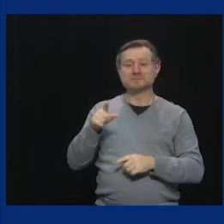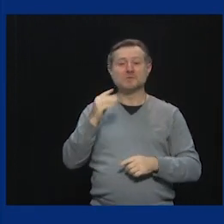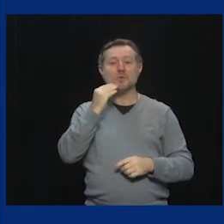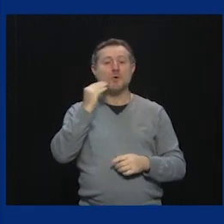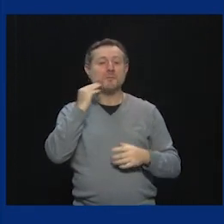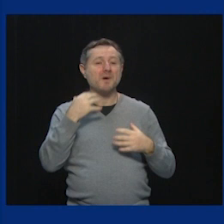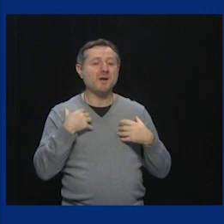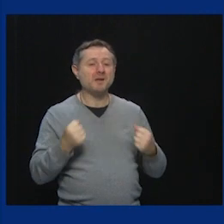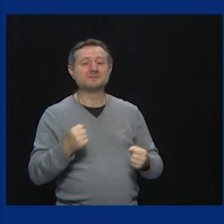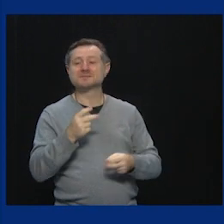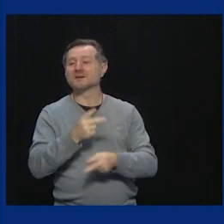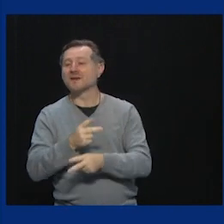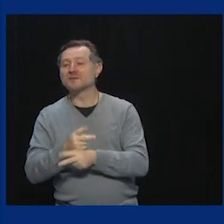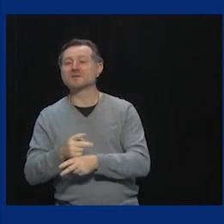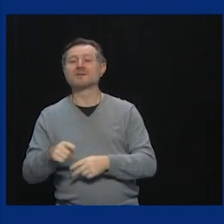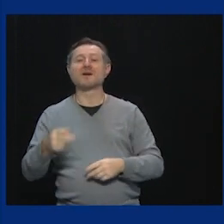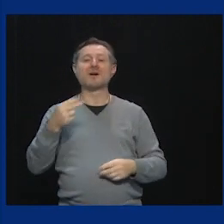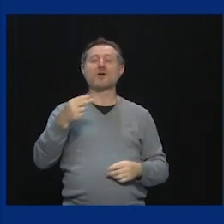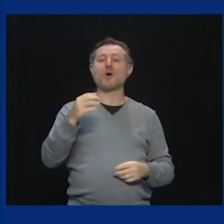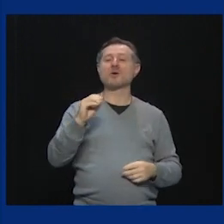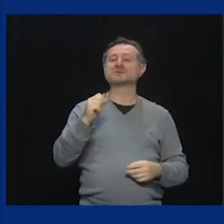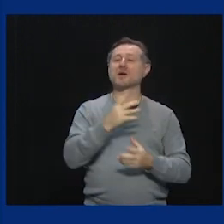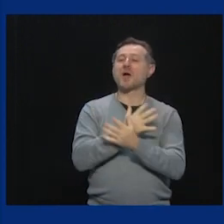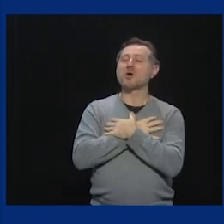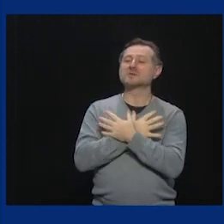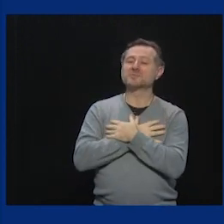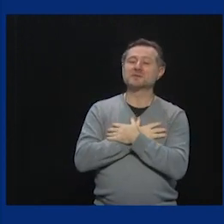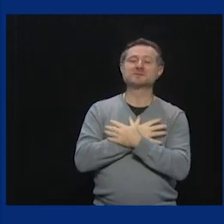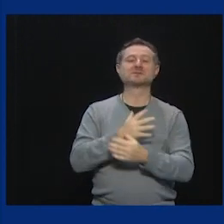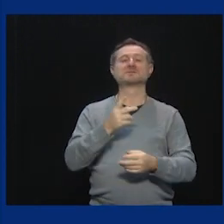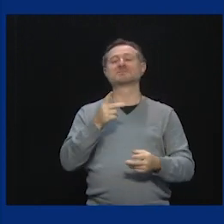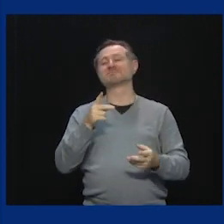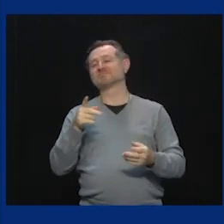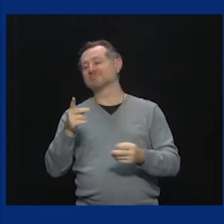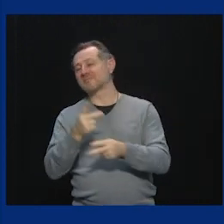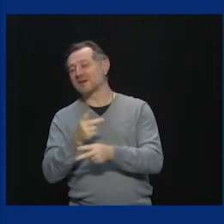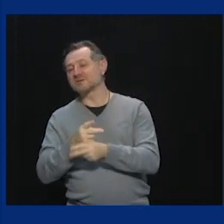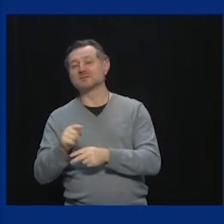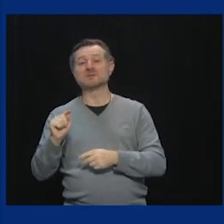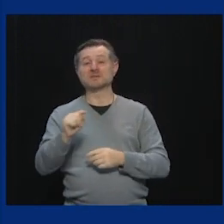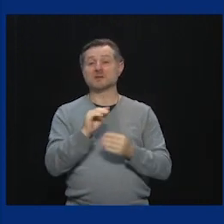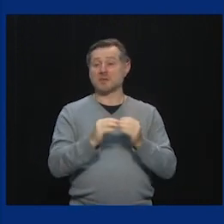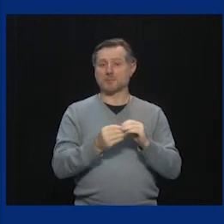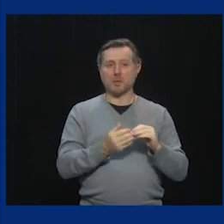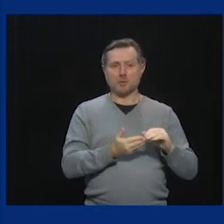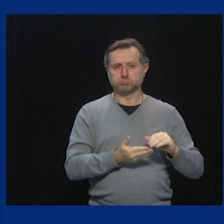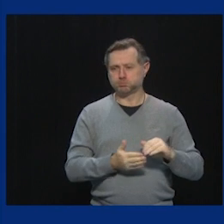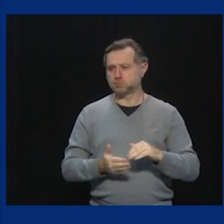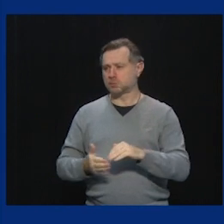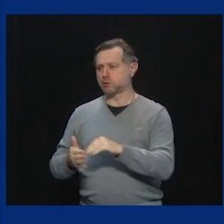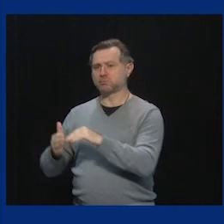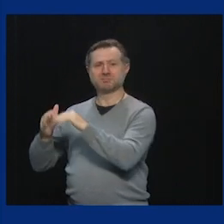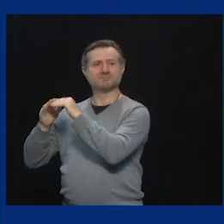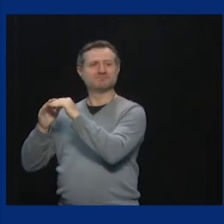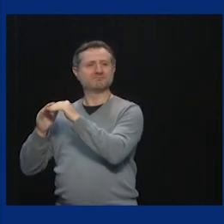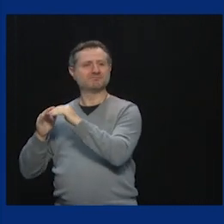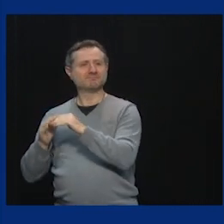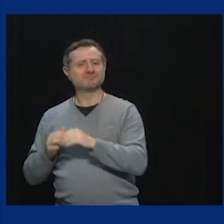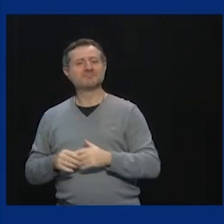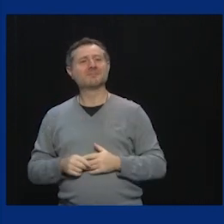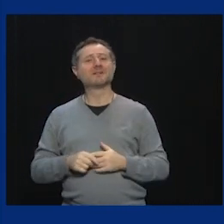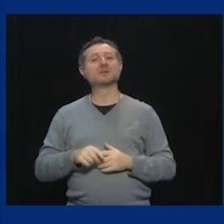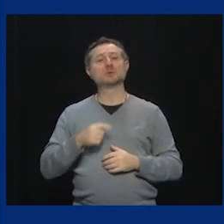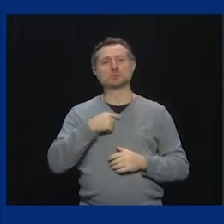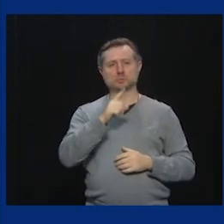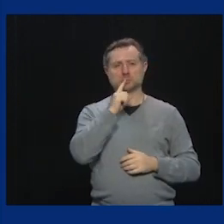hospices, adult care facilities. And so the numbers are trending upward, and I think we're going to hit even higher numbers. I'm sure we'll hit even higher